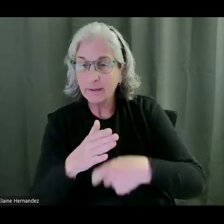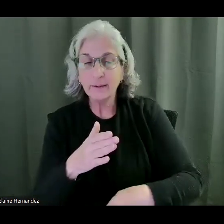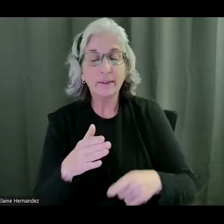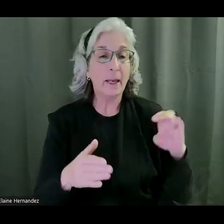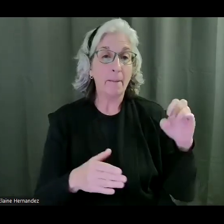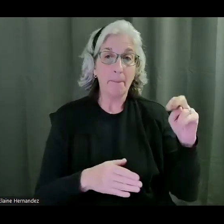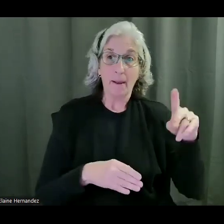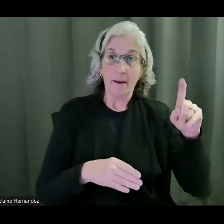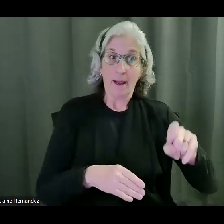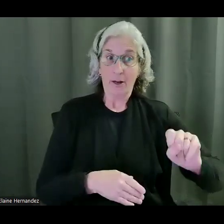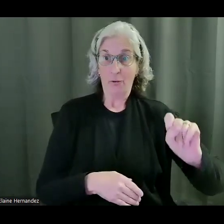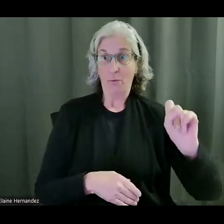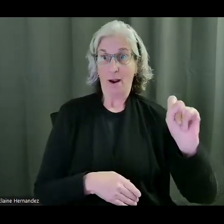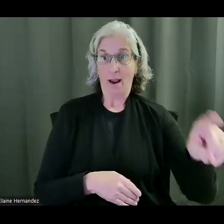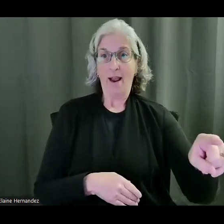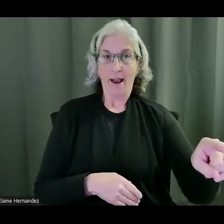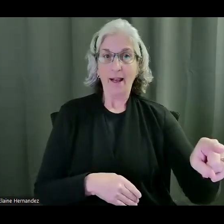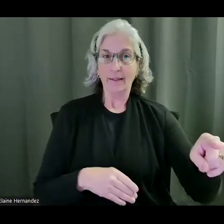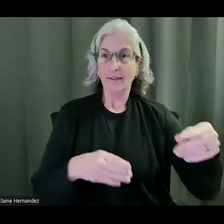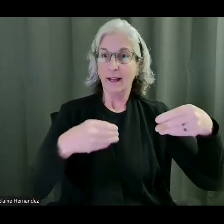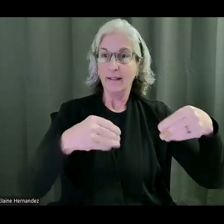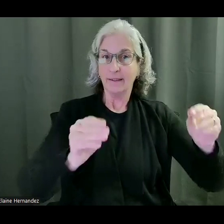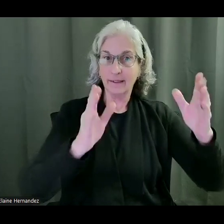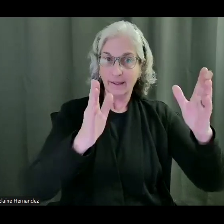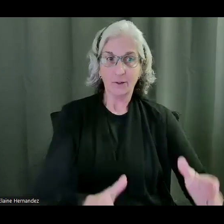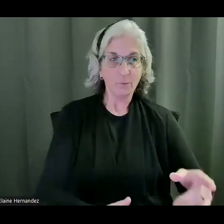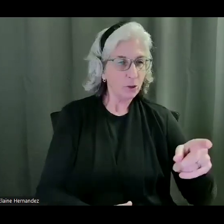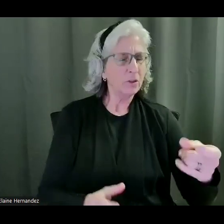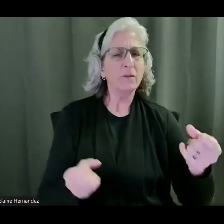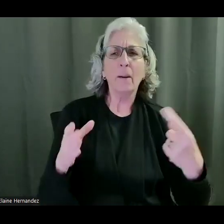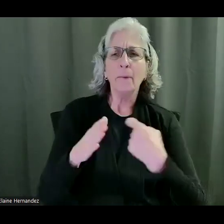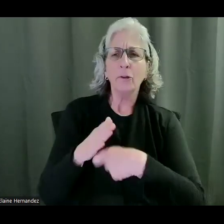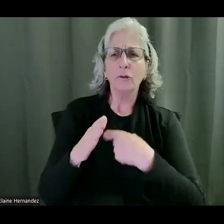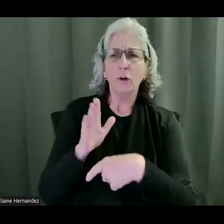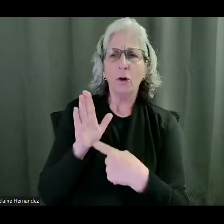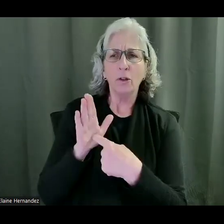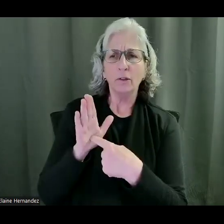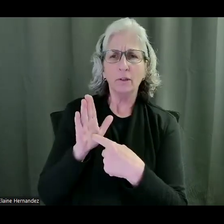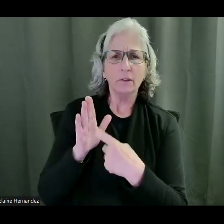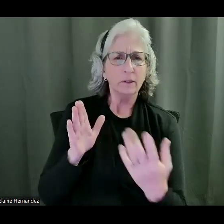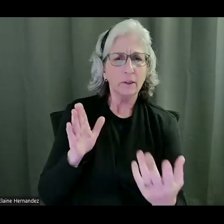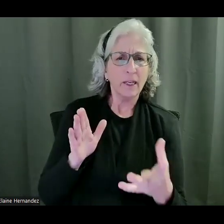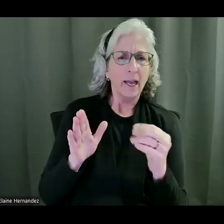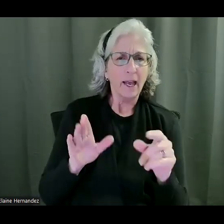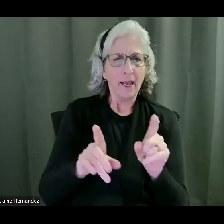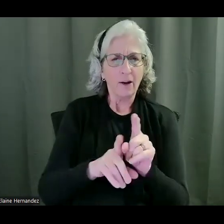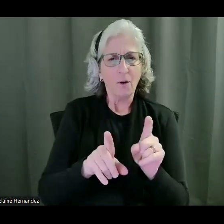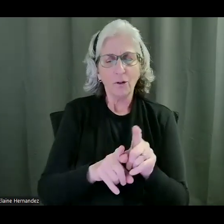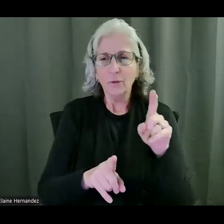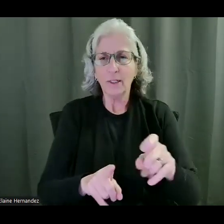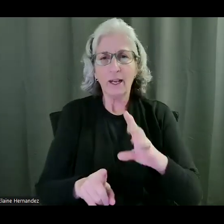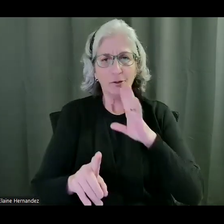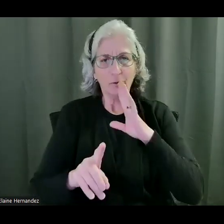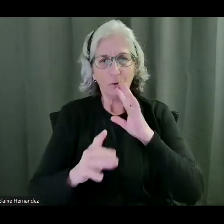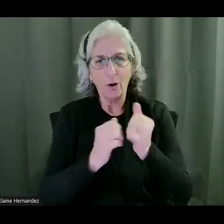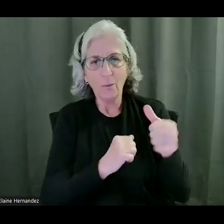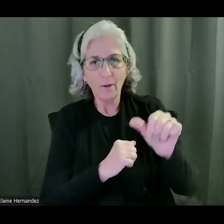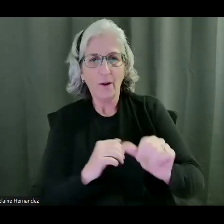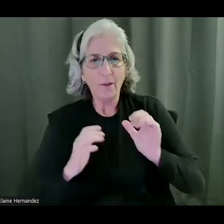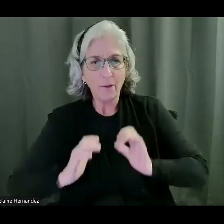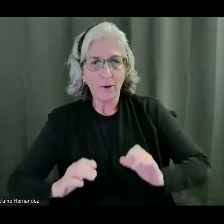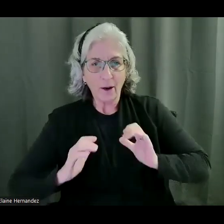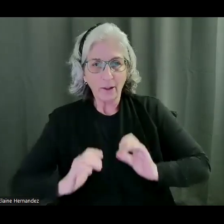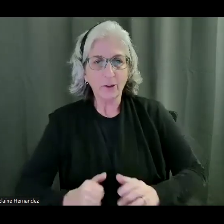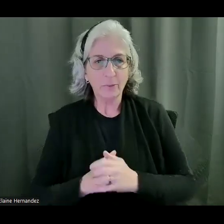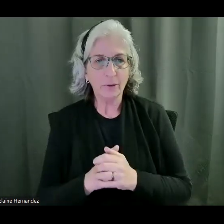item, asking where to find specific products, and making conversation with another customer. Ben demonstrated